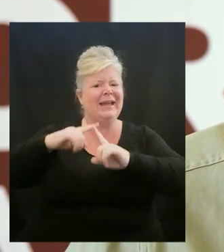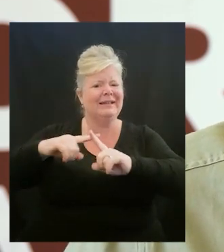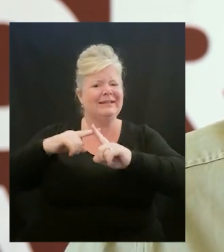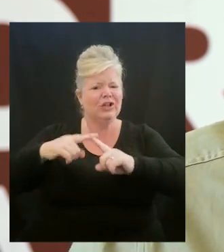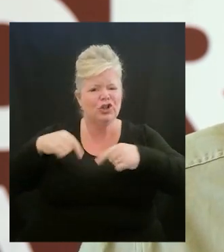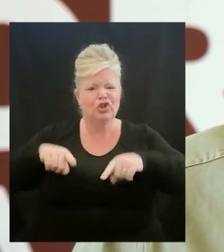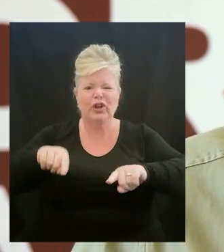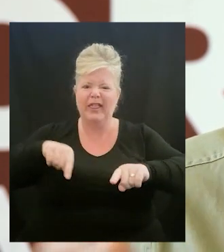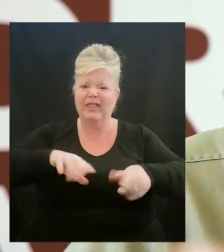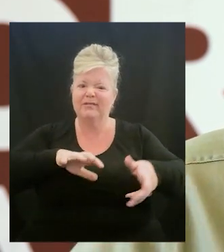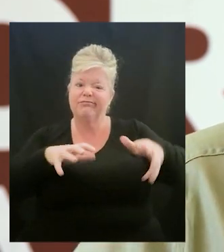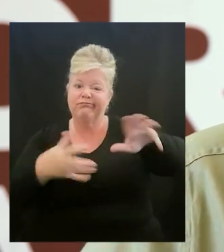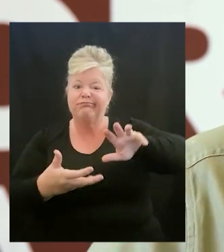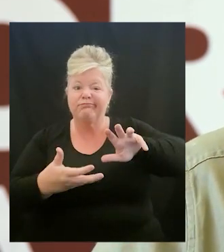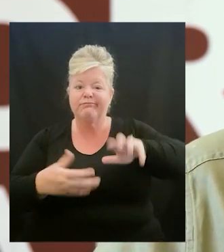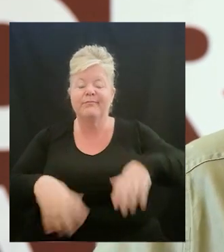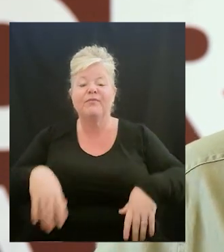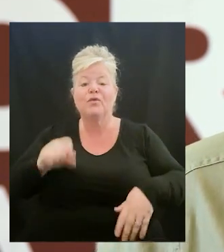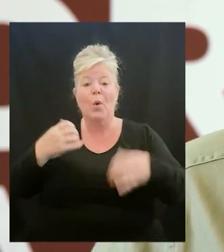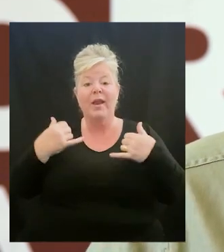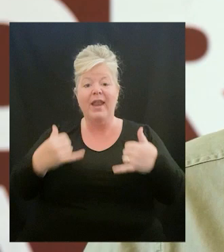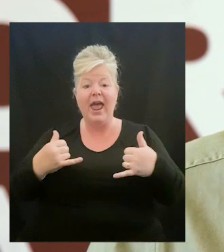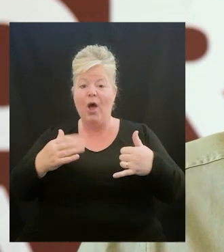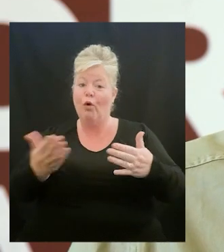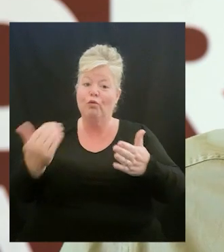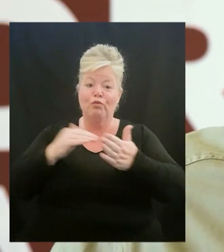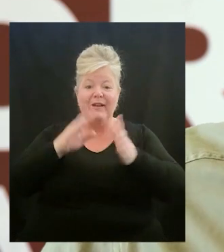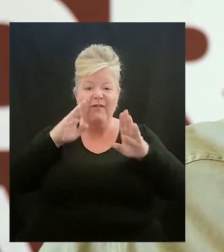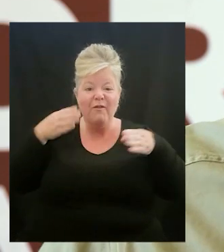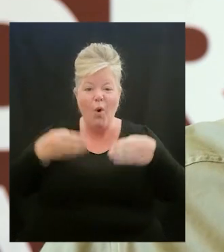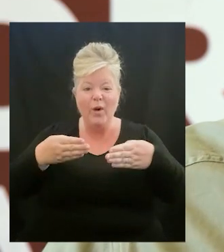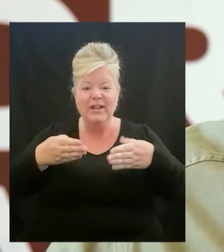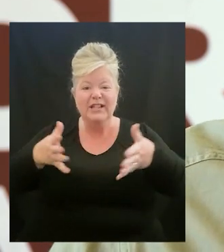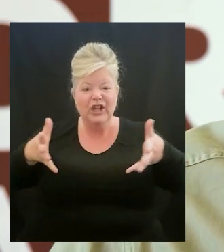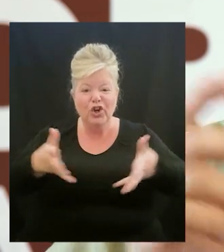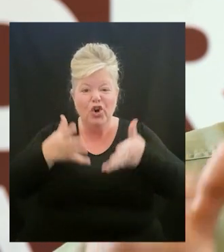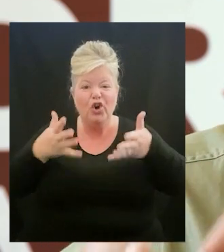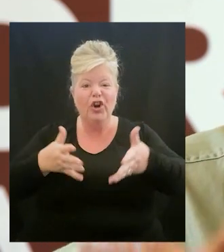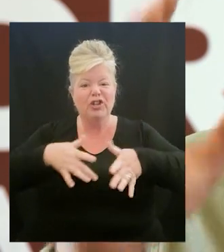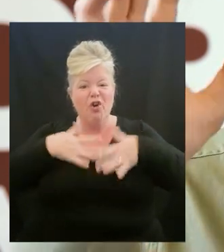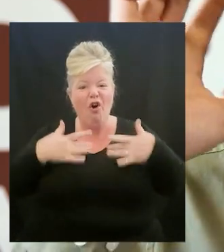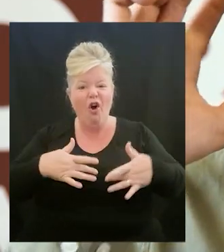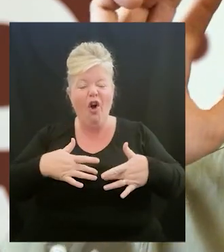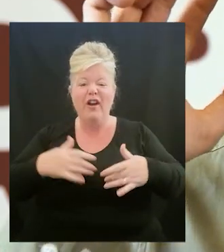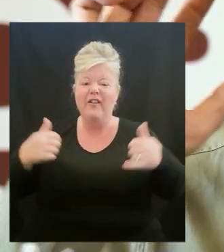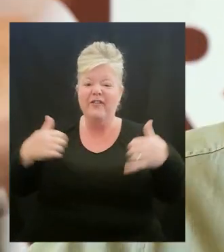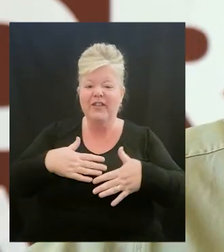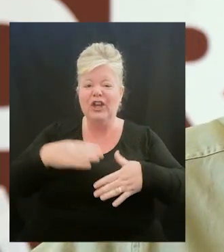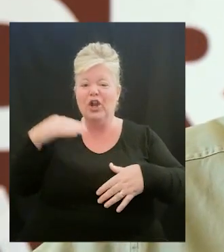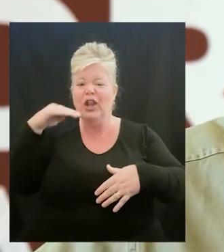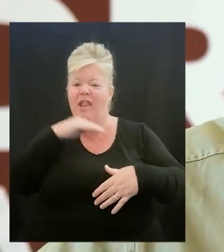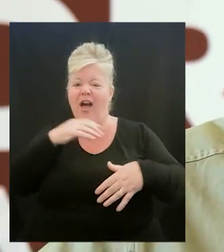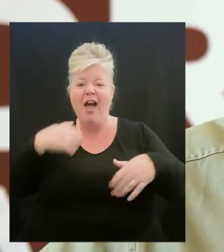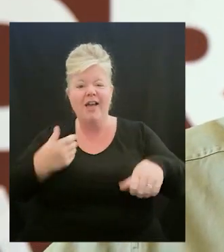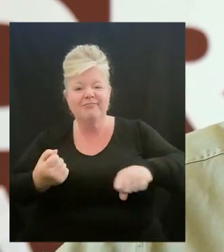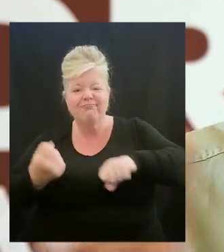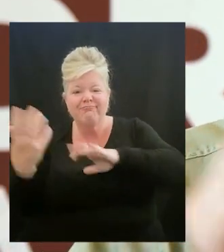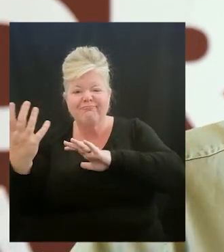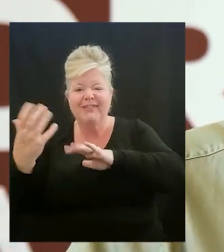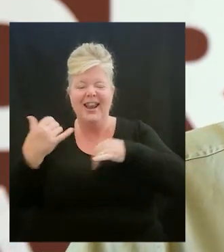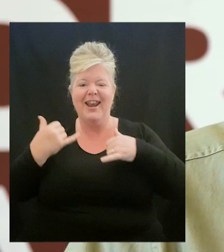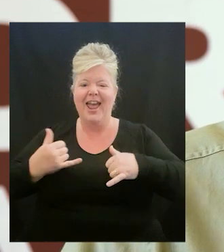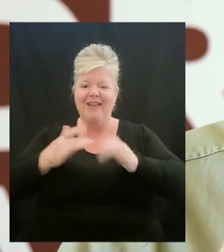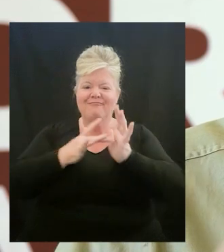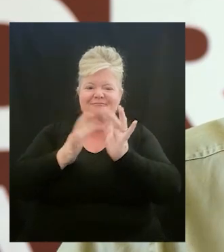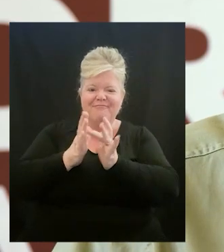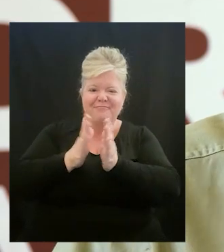here we go. We're gonna take this time together to refocus and encourage our hearts. And we're gonna cast out fear and lies from our mind. And we're gonna